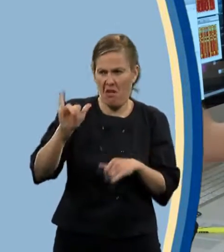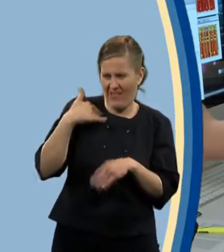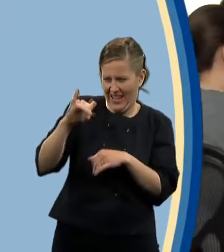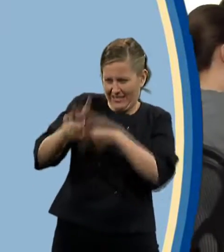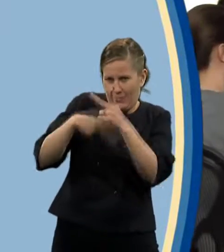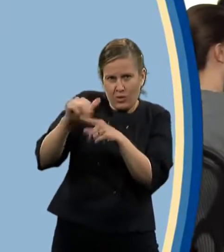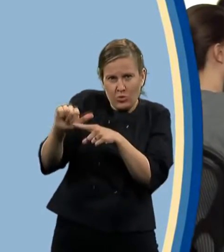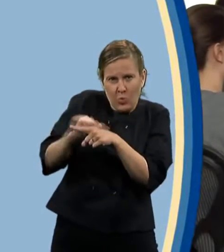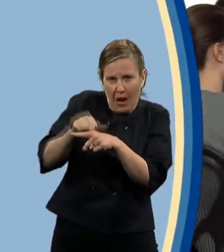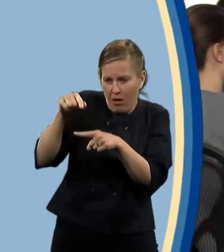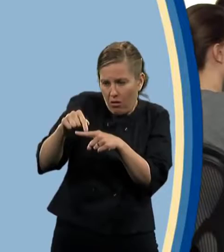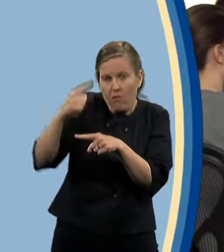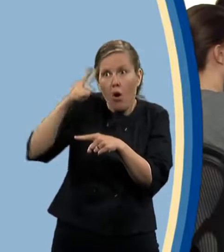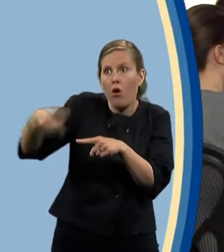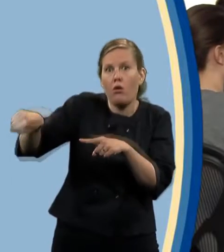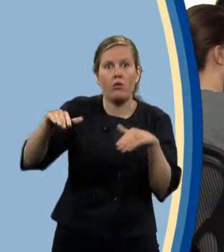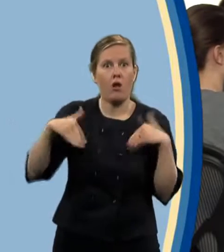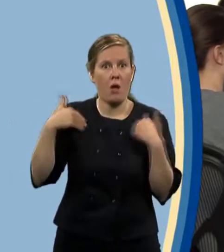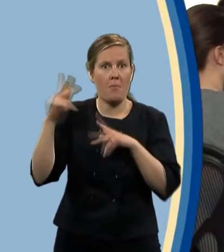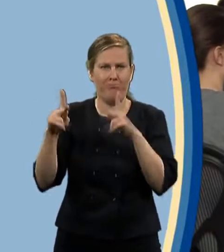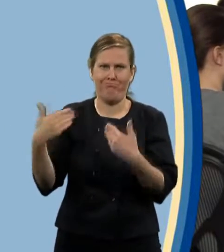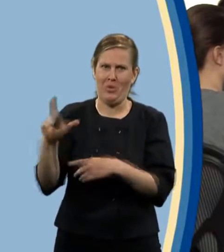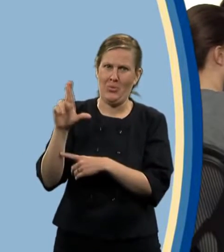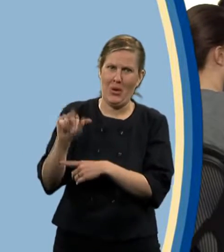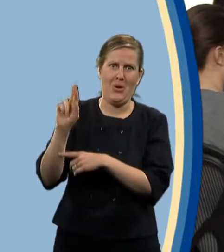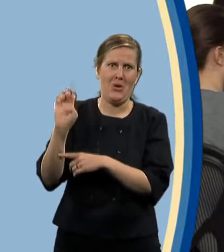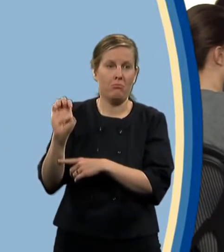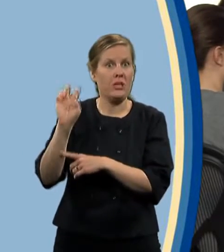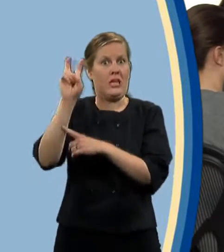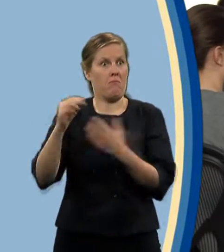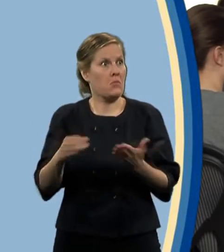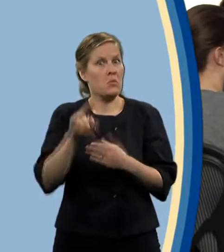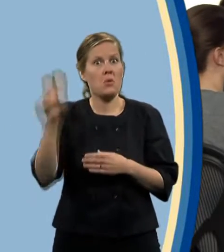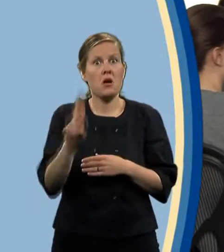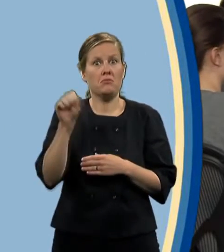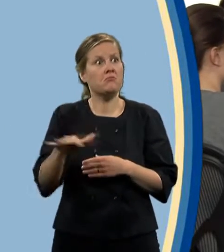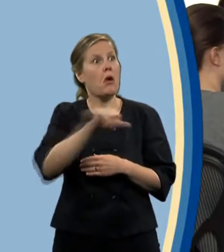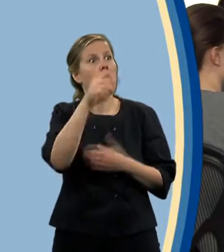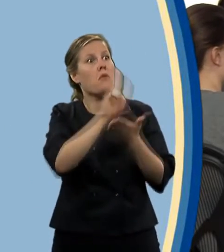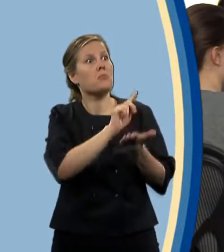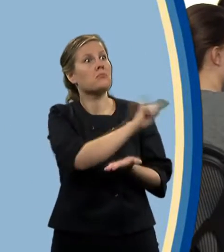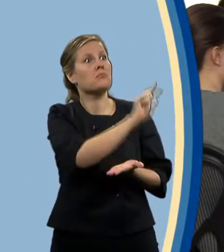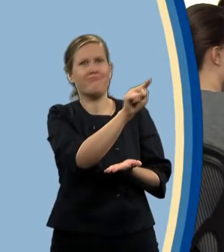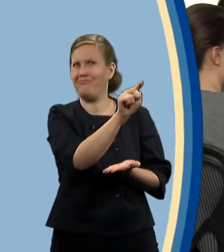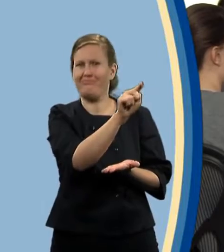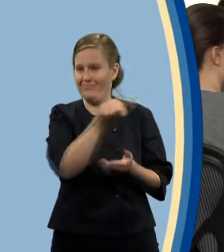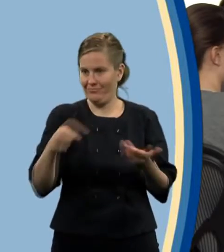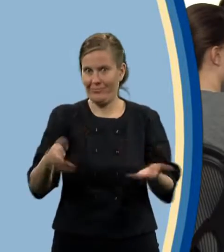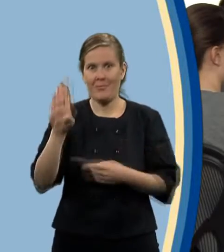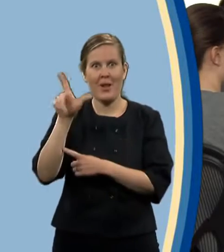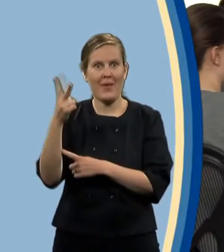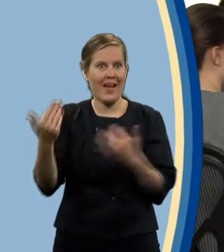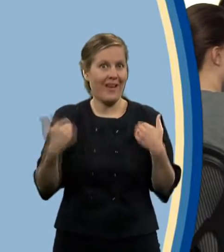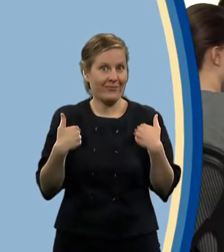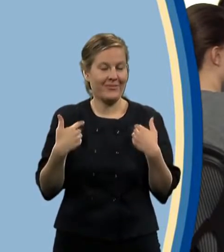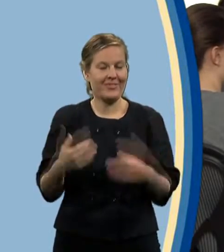BL2 laboratory because it makes available an extraordinary type of training to young people that's considered rare even in the United States at